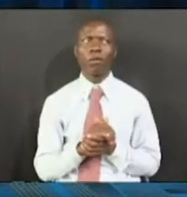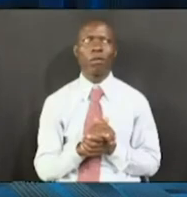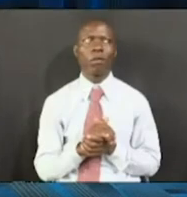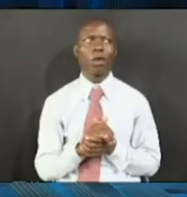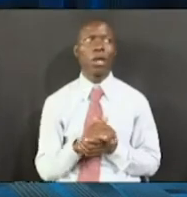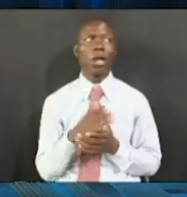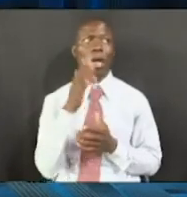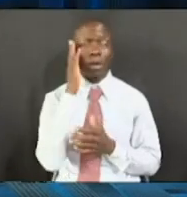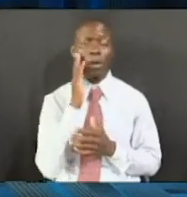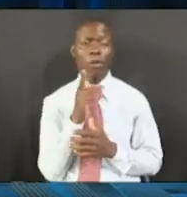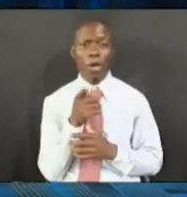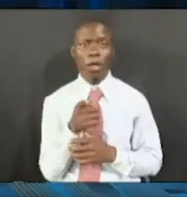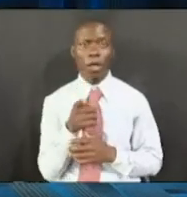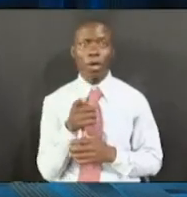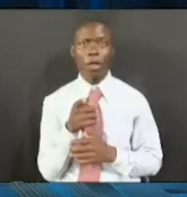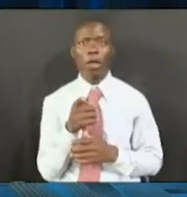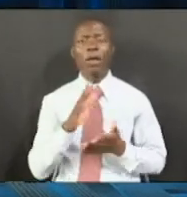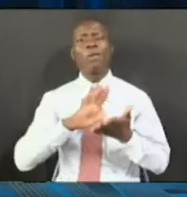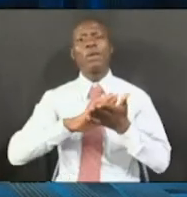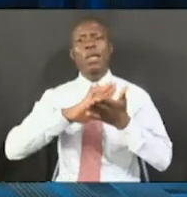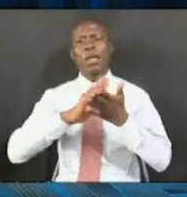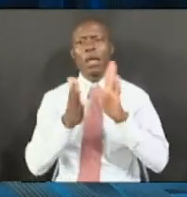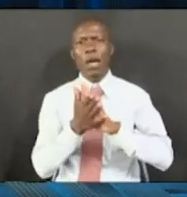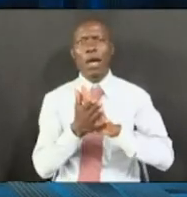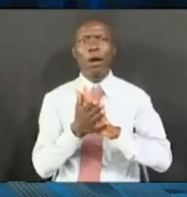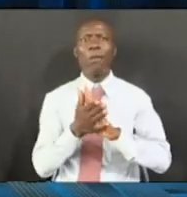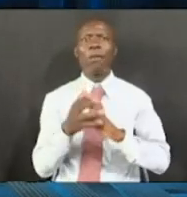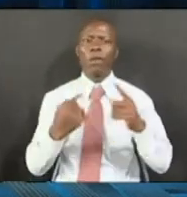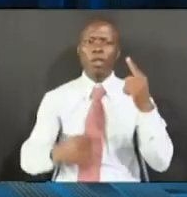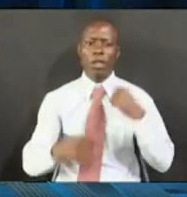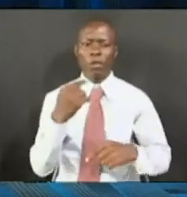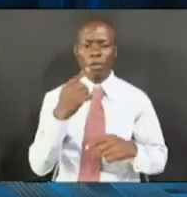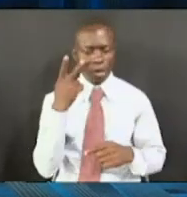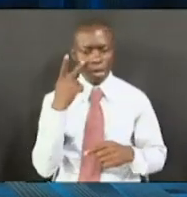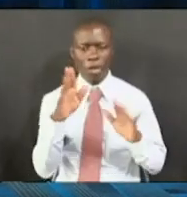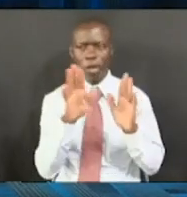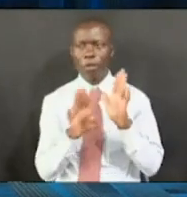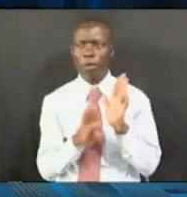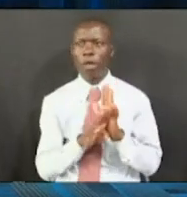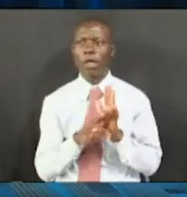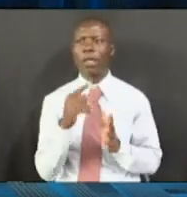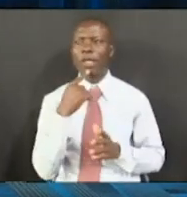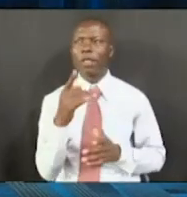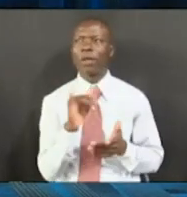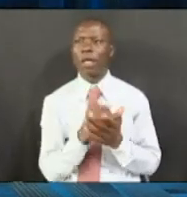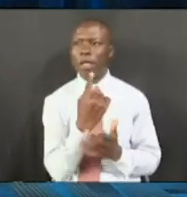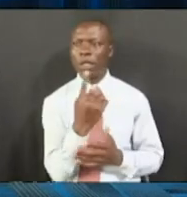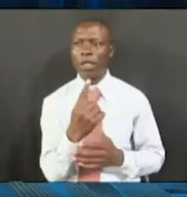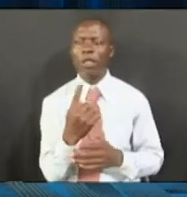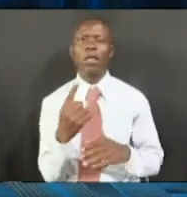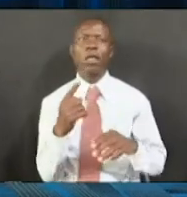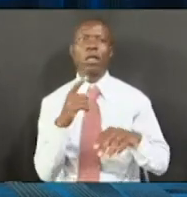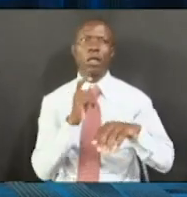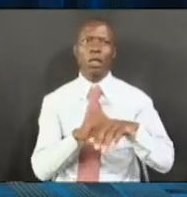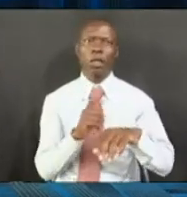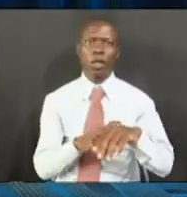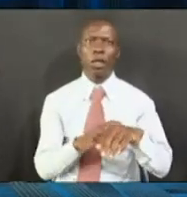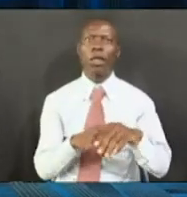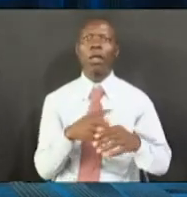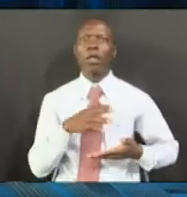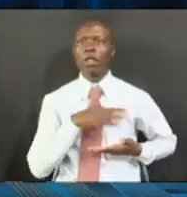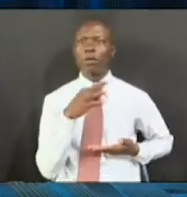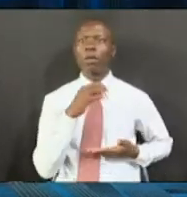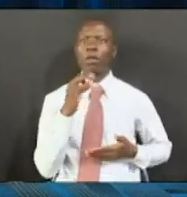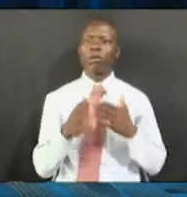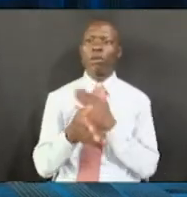man became a champion because when you read the Bible says that each and every time the Spirit of God will come